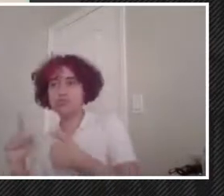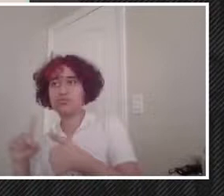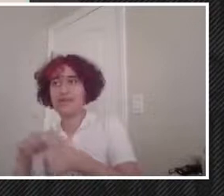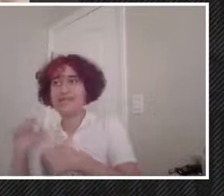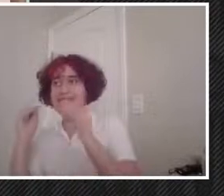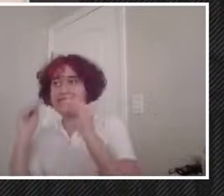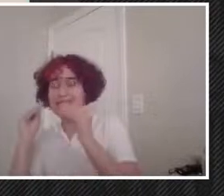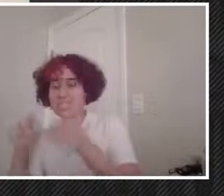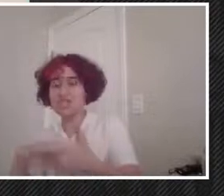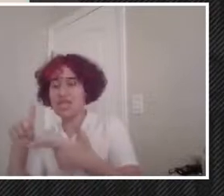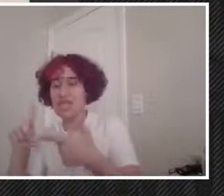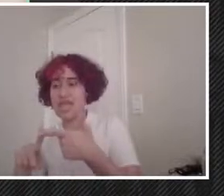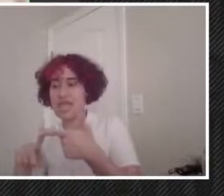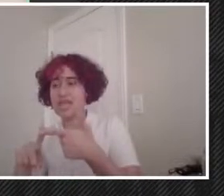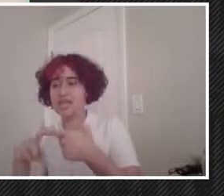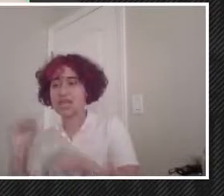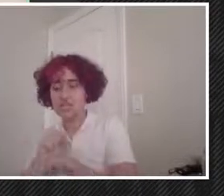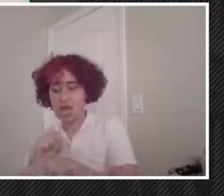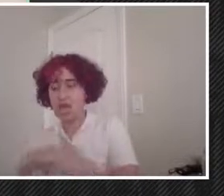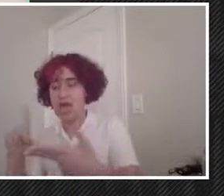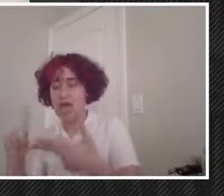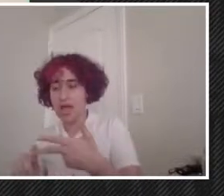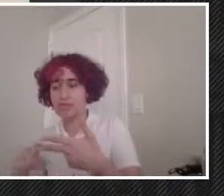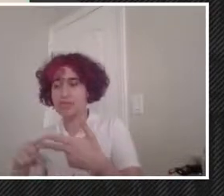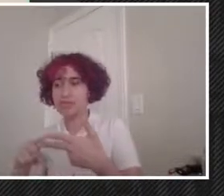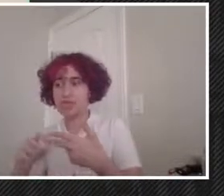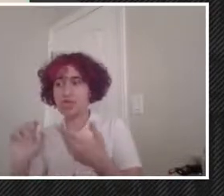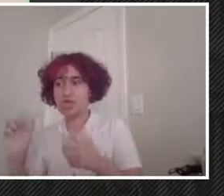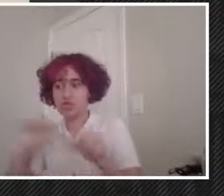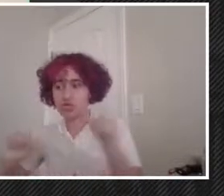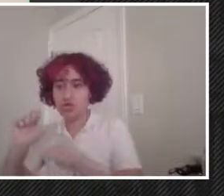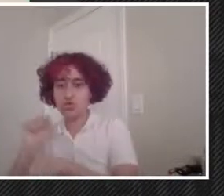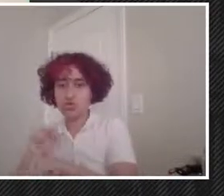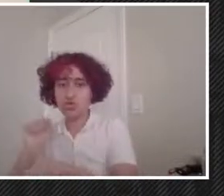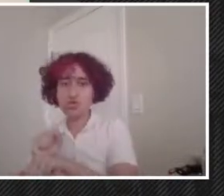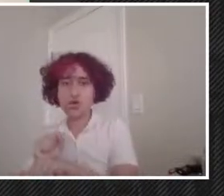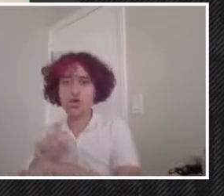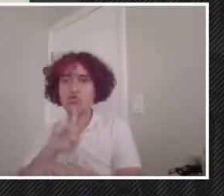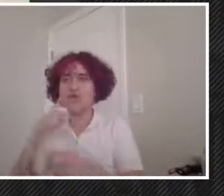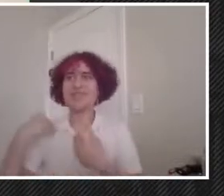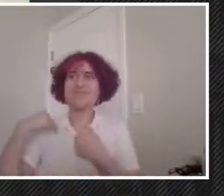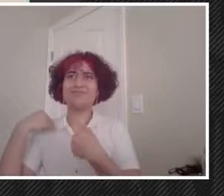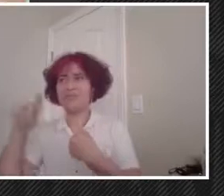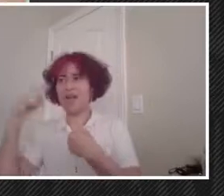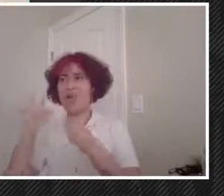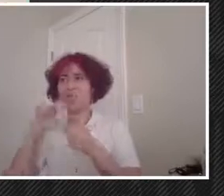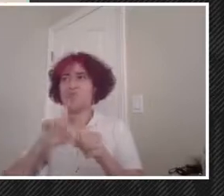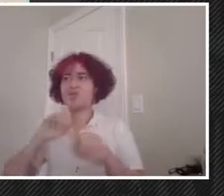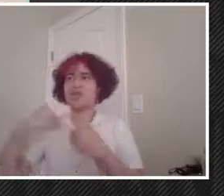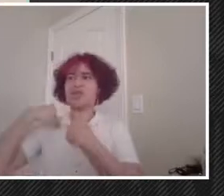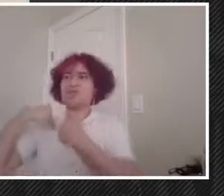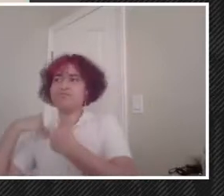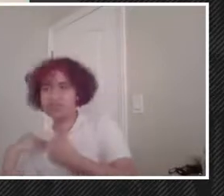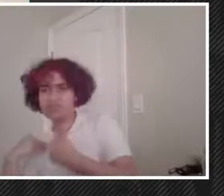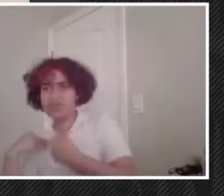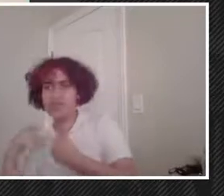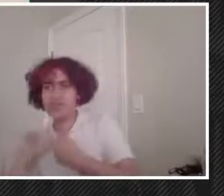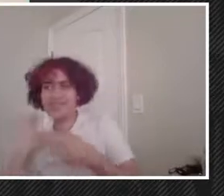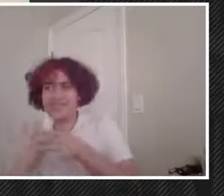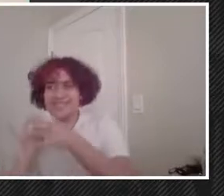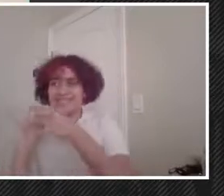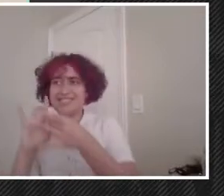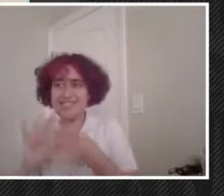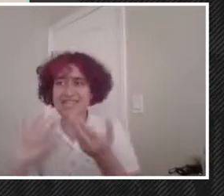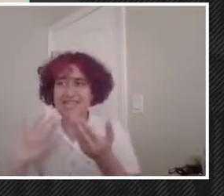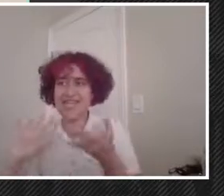bear the burden of really the professionals who are keeping our communities together, not just our communities, but the wider